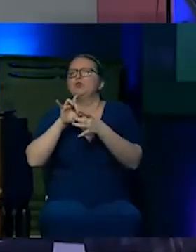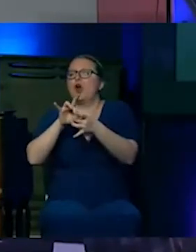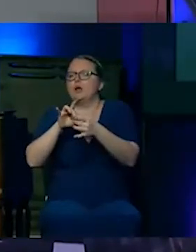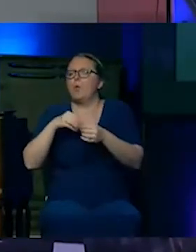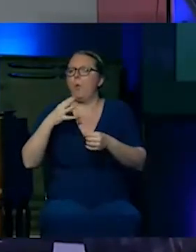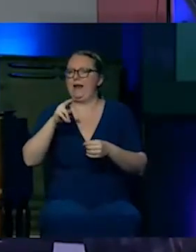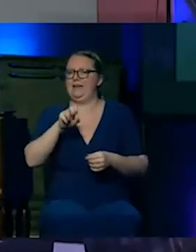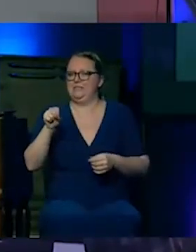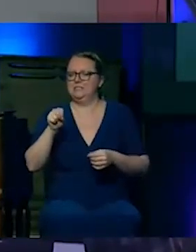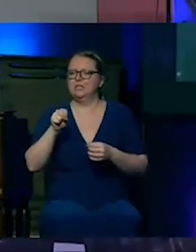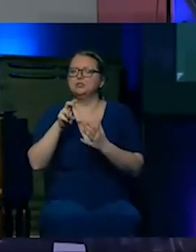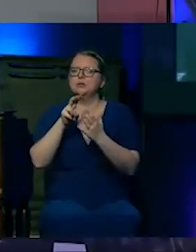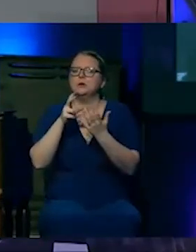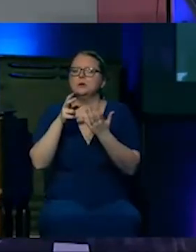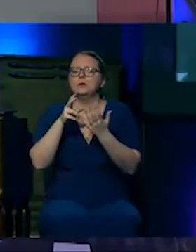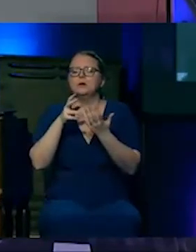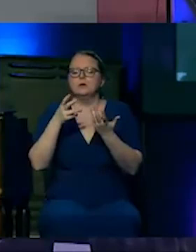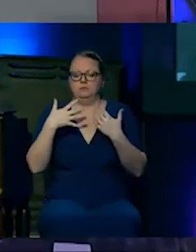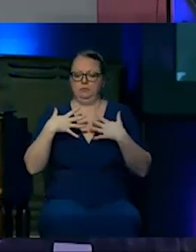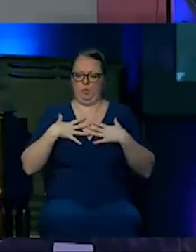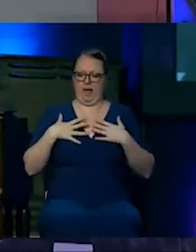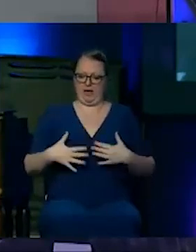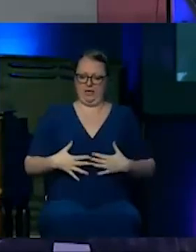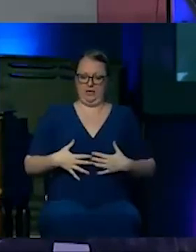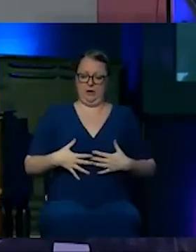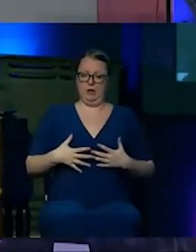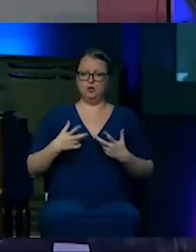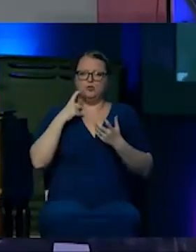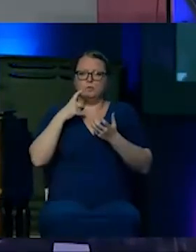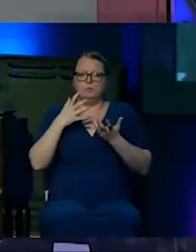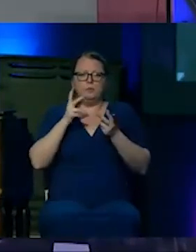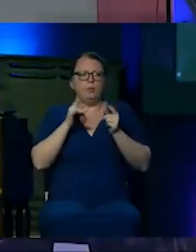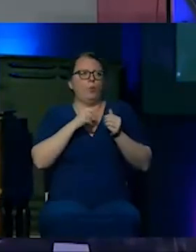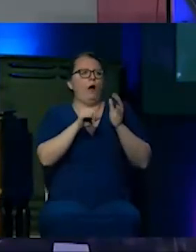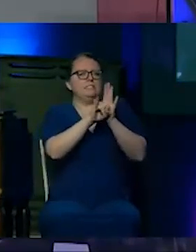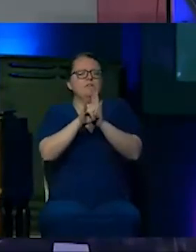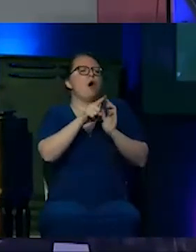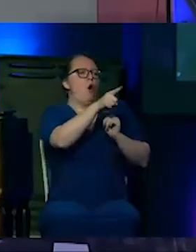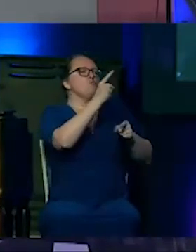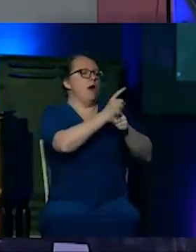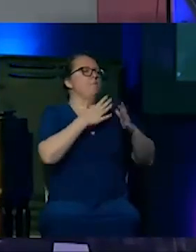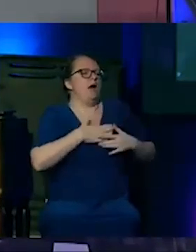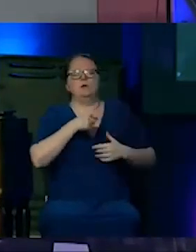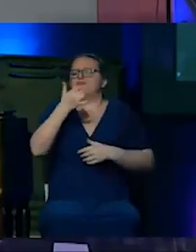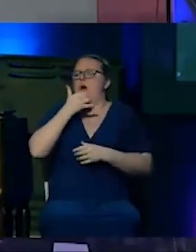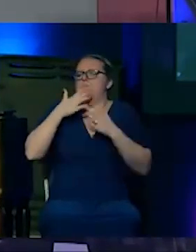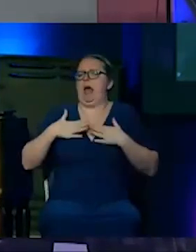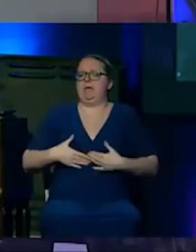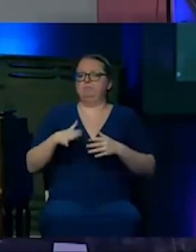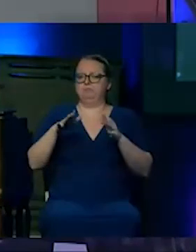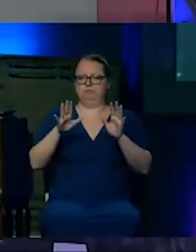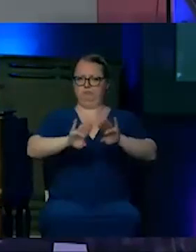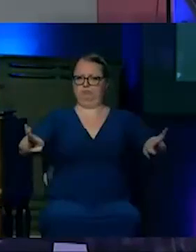through your body as being right and some bodies as being wrong. And so this is where I kind of talk about